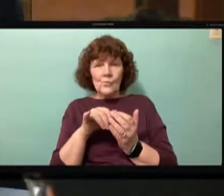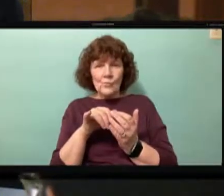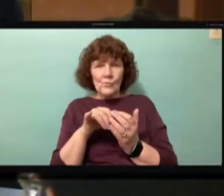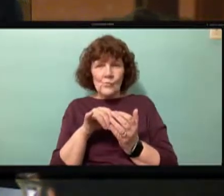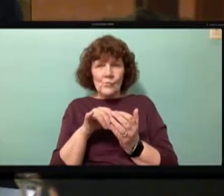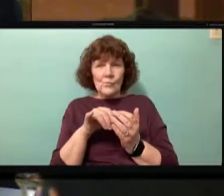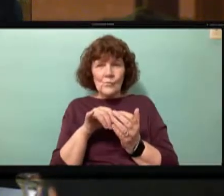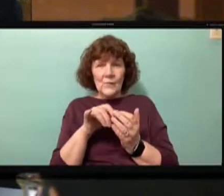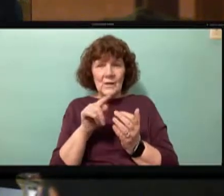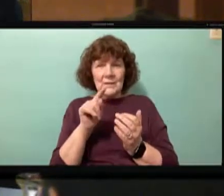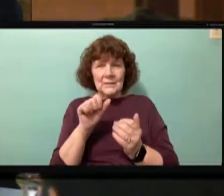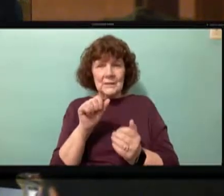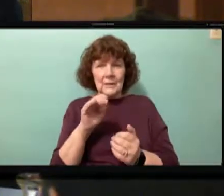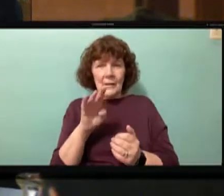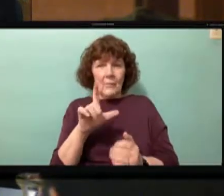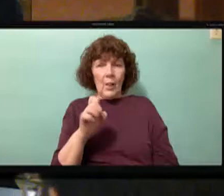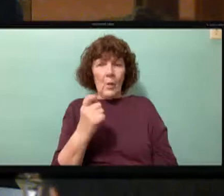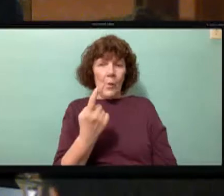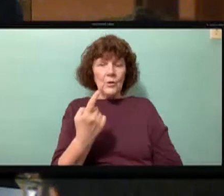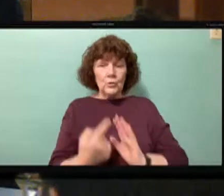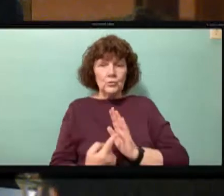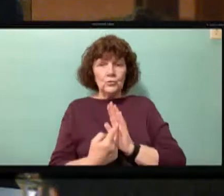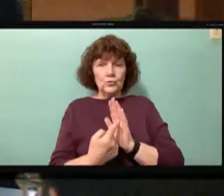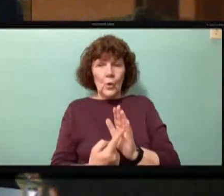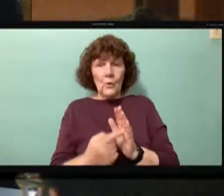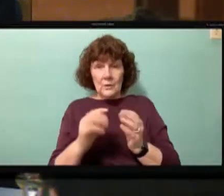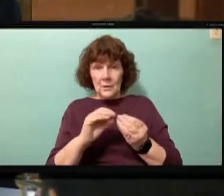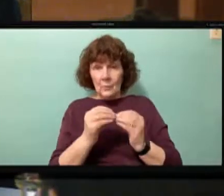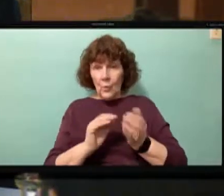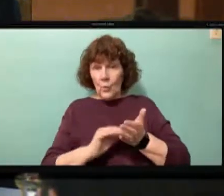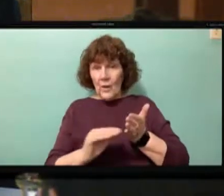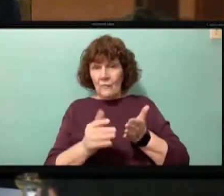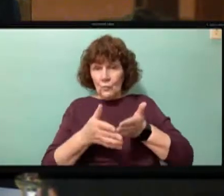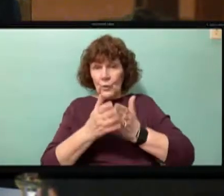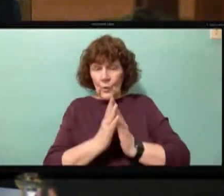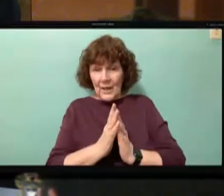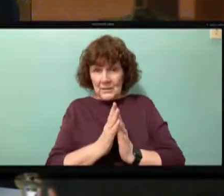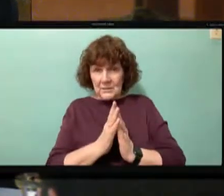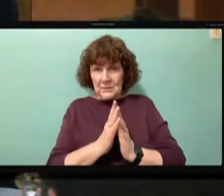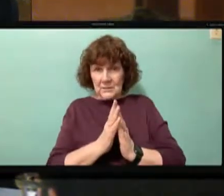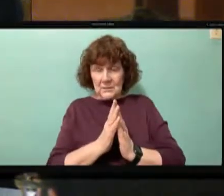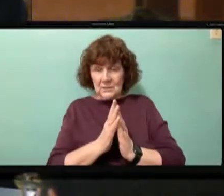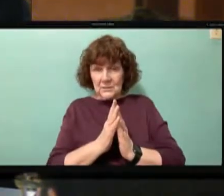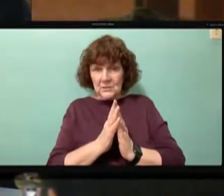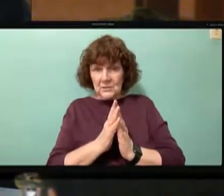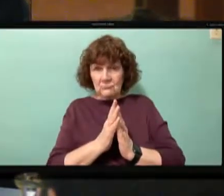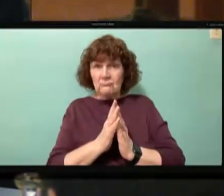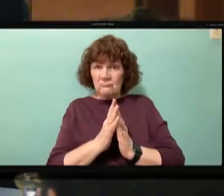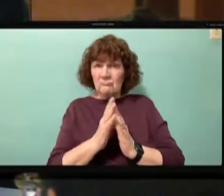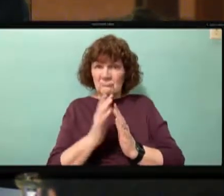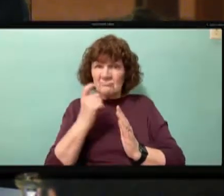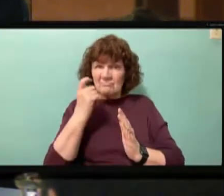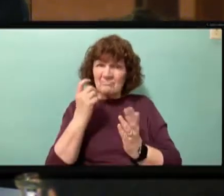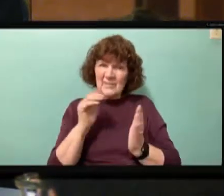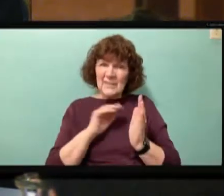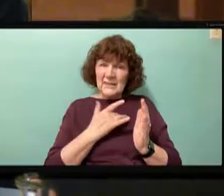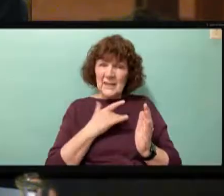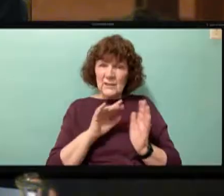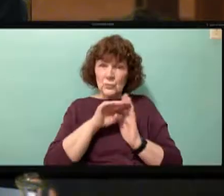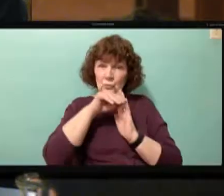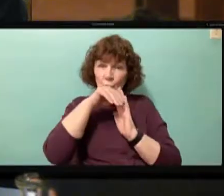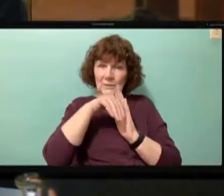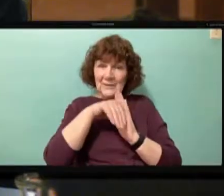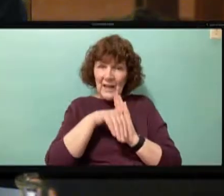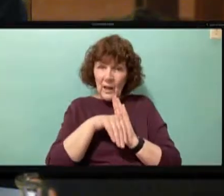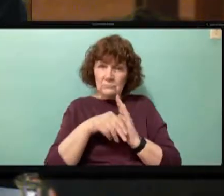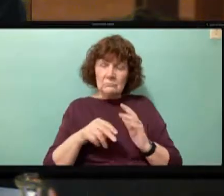Table 1 demonstrates that the number of waiver requests has been going down. it was 48